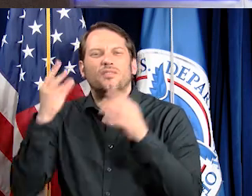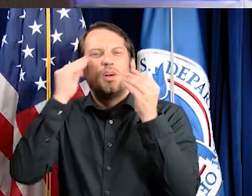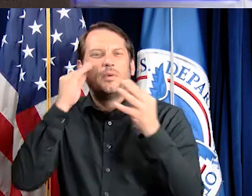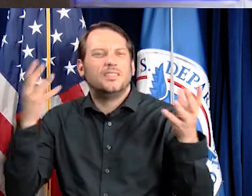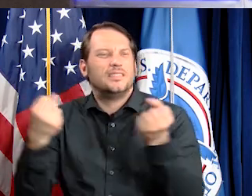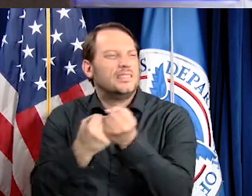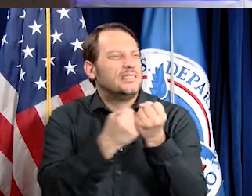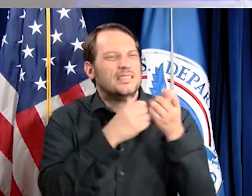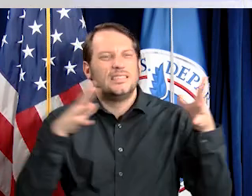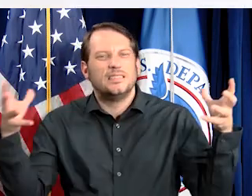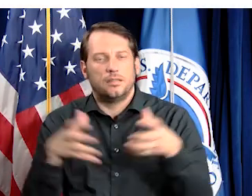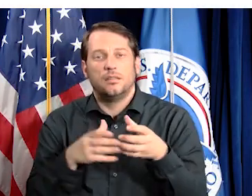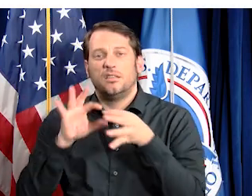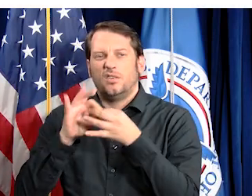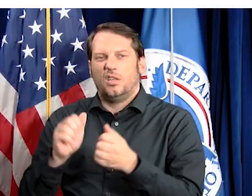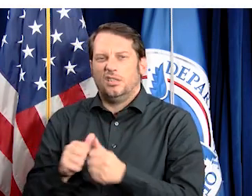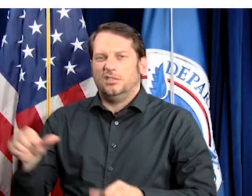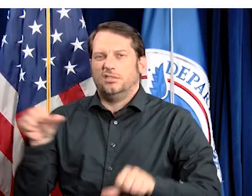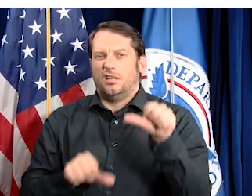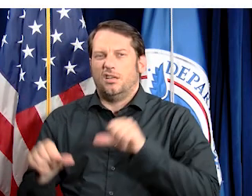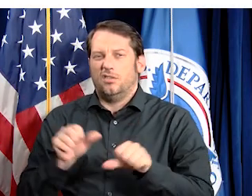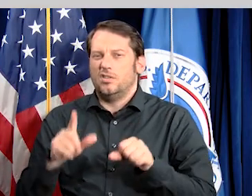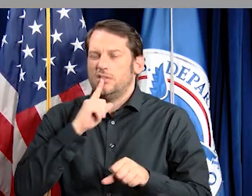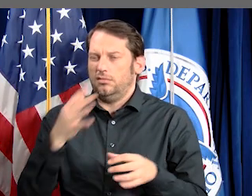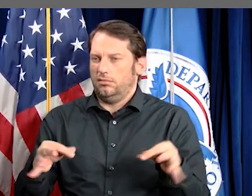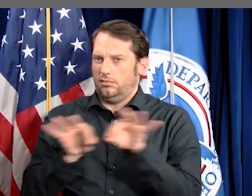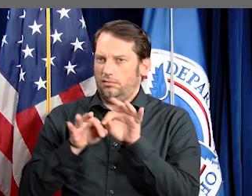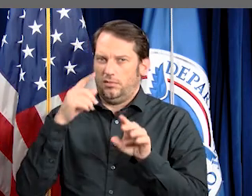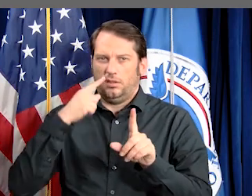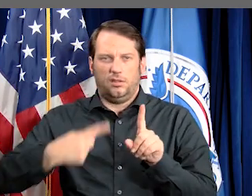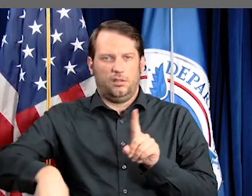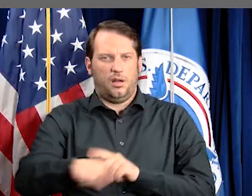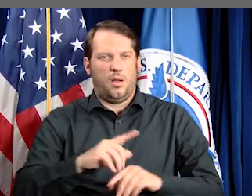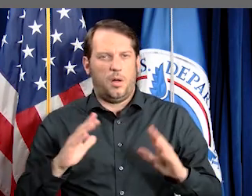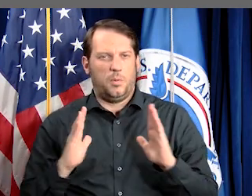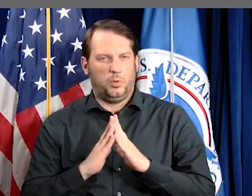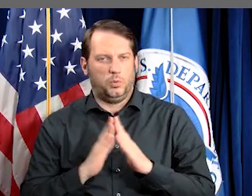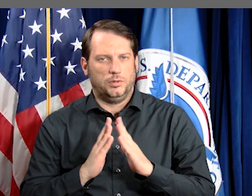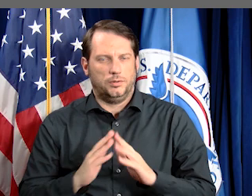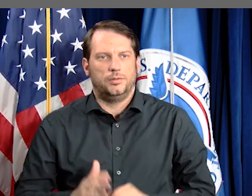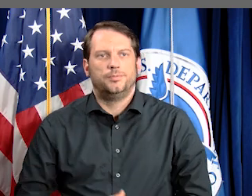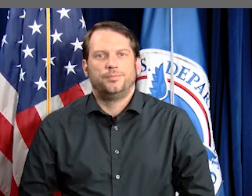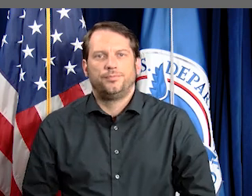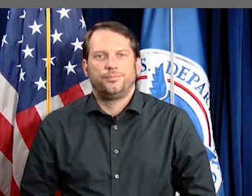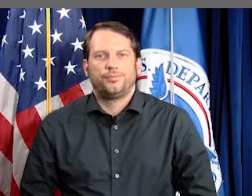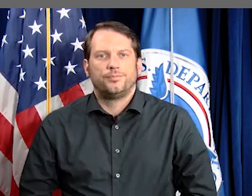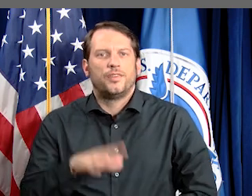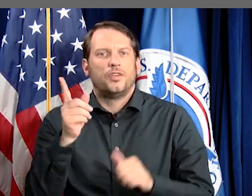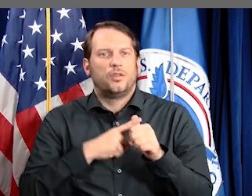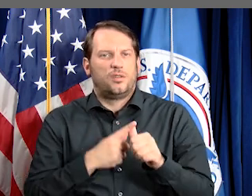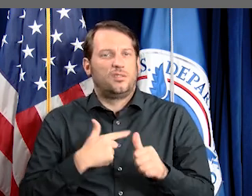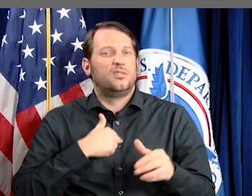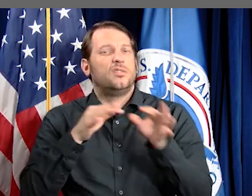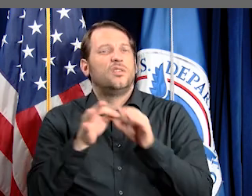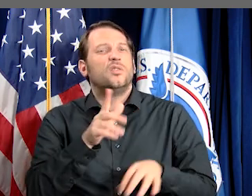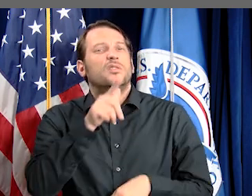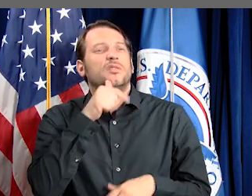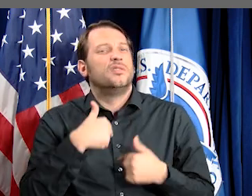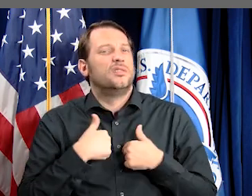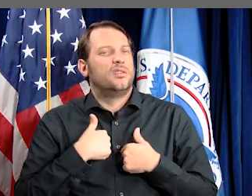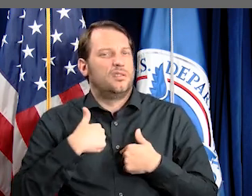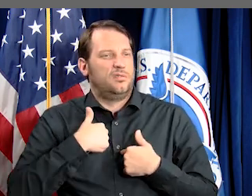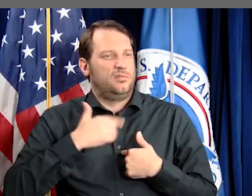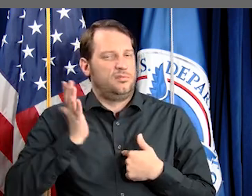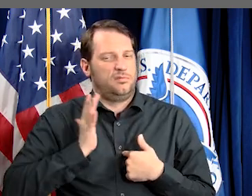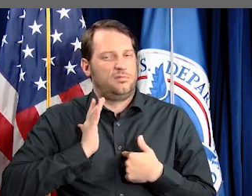the emergency management community. First, I'm going to share with you a story of how I was a victim, or survivor rather, of a